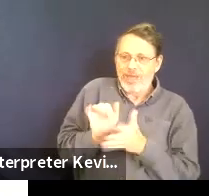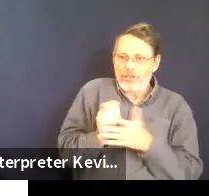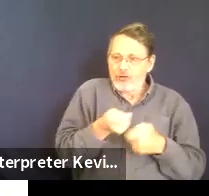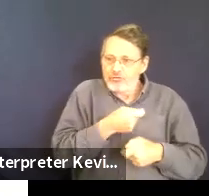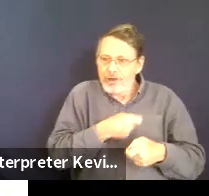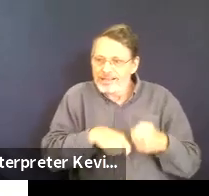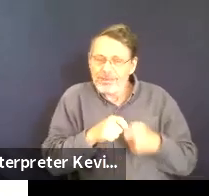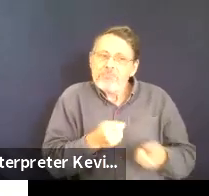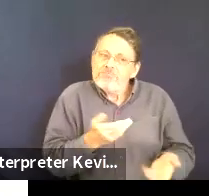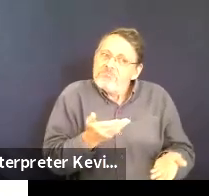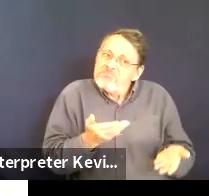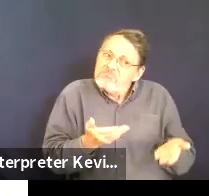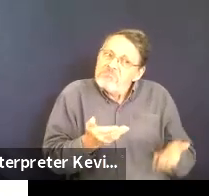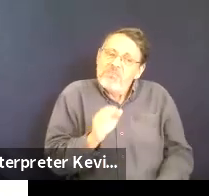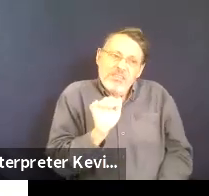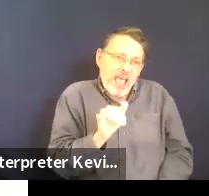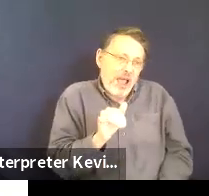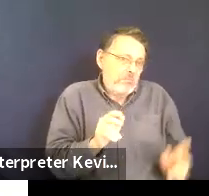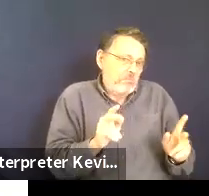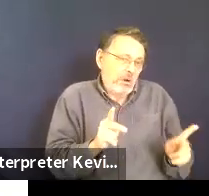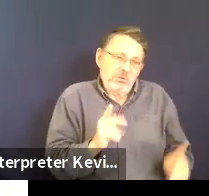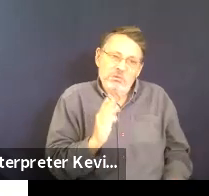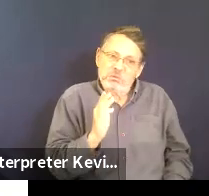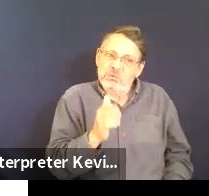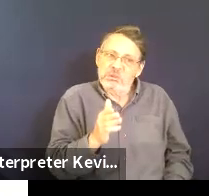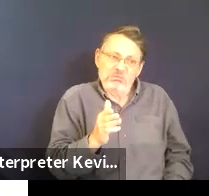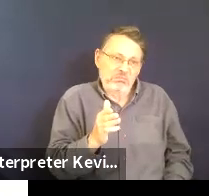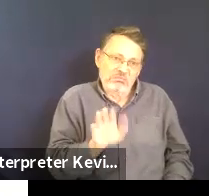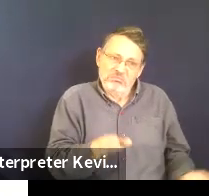the individual would eventually die.